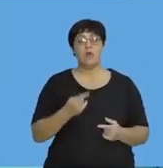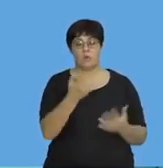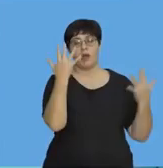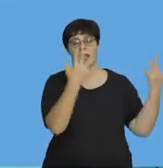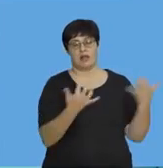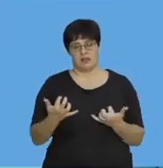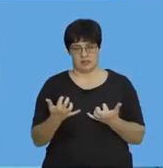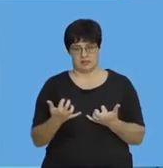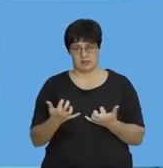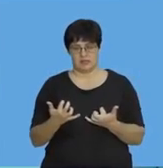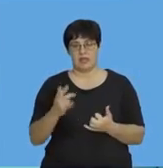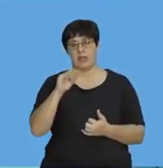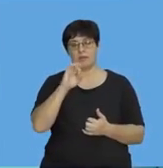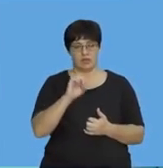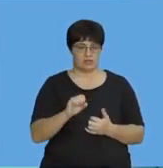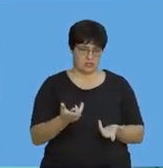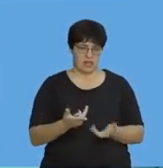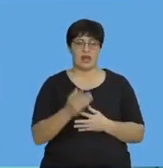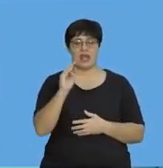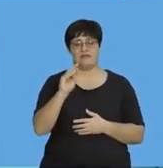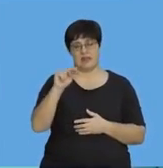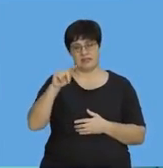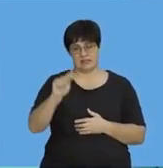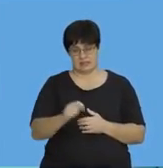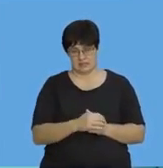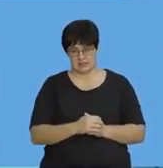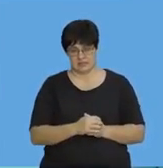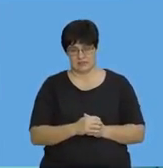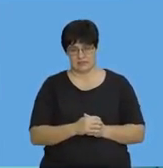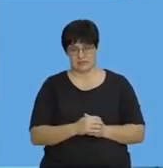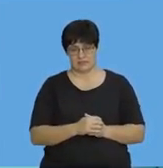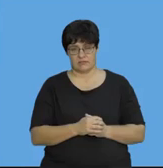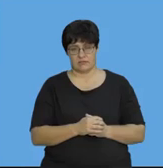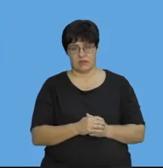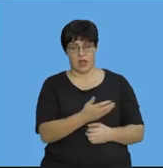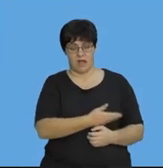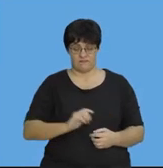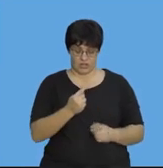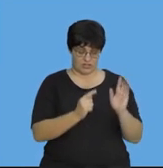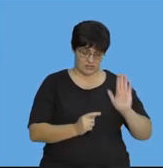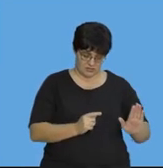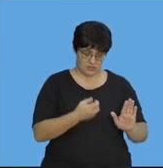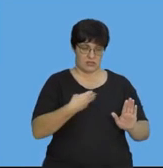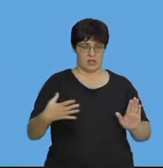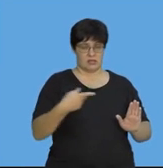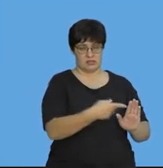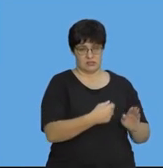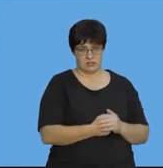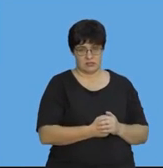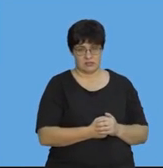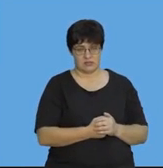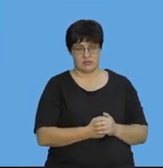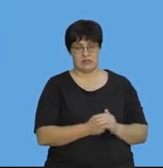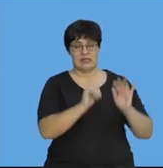you to calculate impulse and then Fnet. Let's start with the first part. We